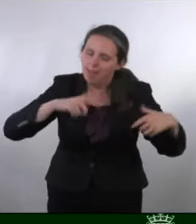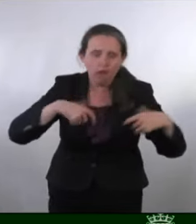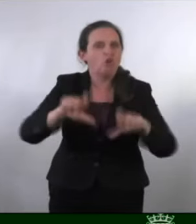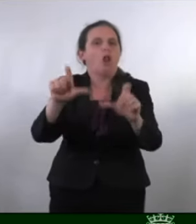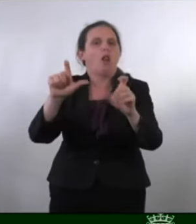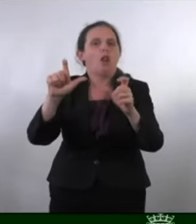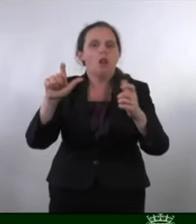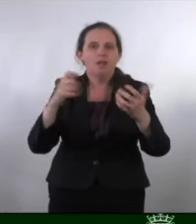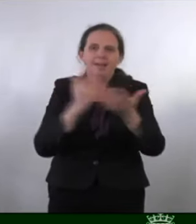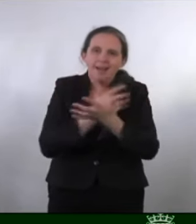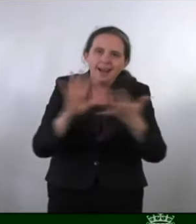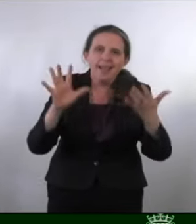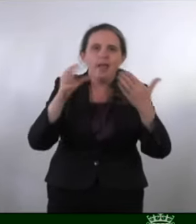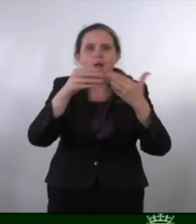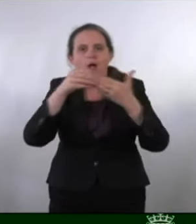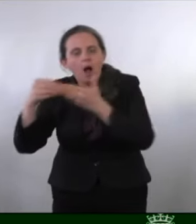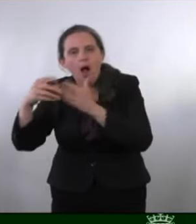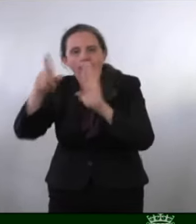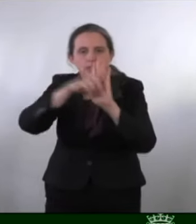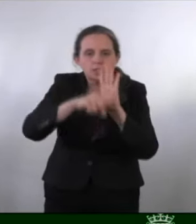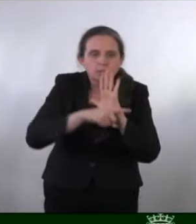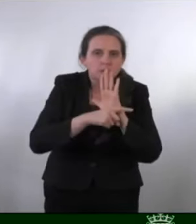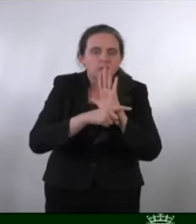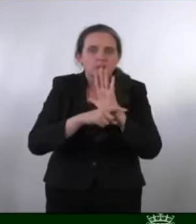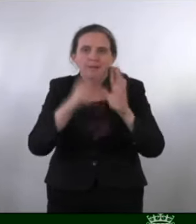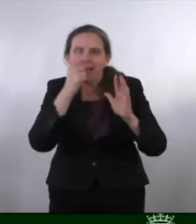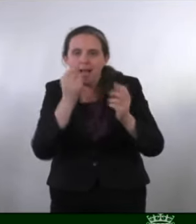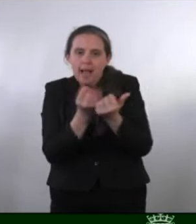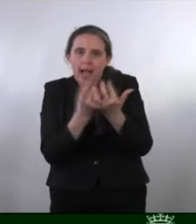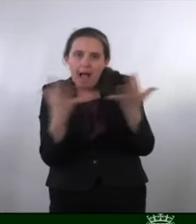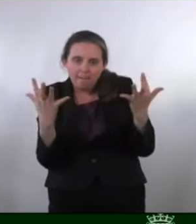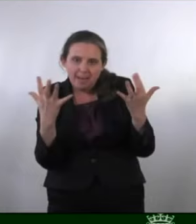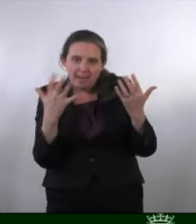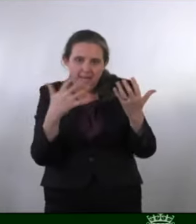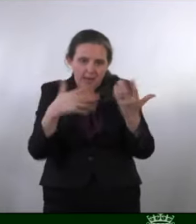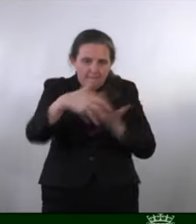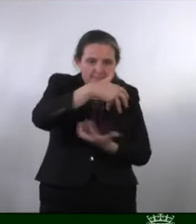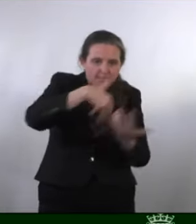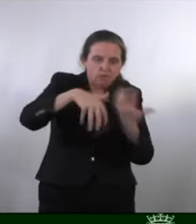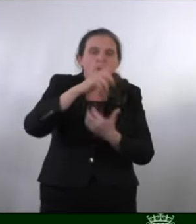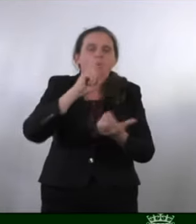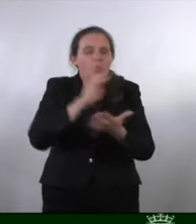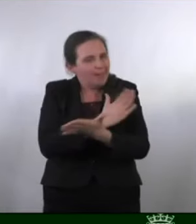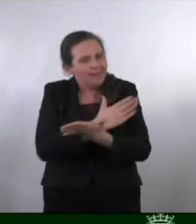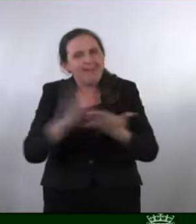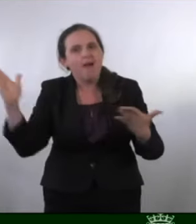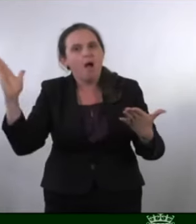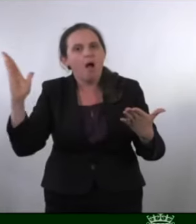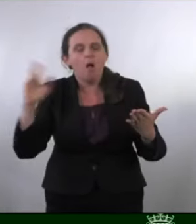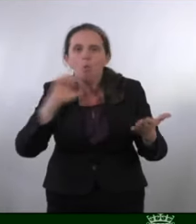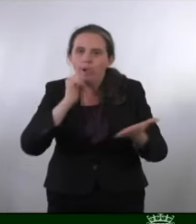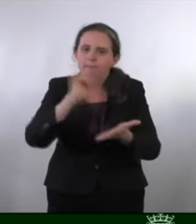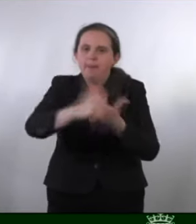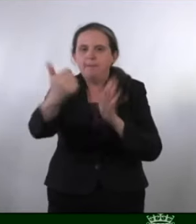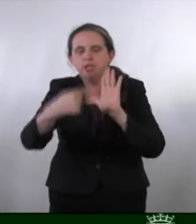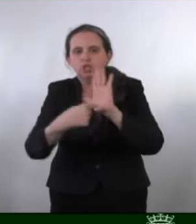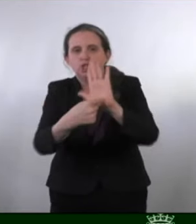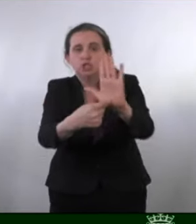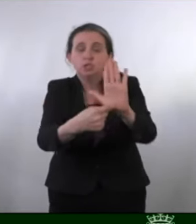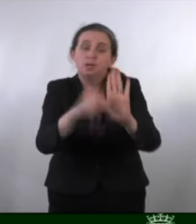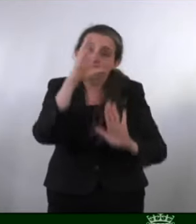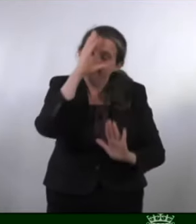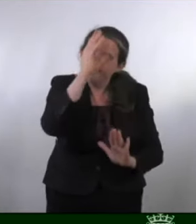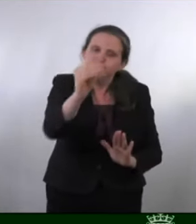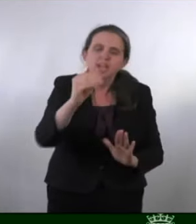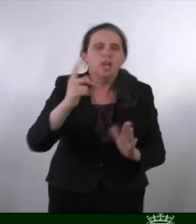the number of people you're allowed to mix with is in households is very clear, and it will remain, alas, it will remain very tough, and it will